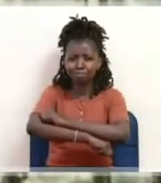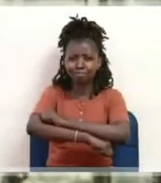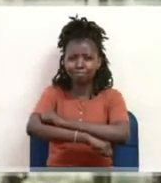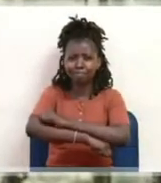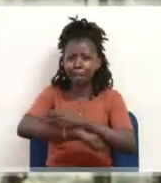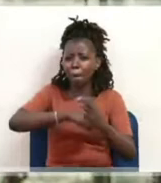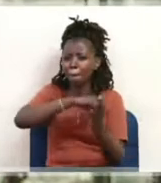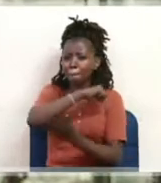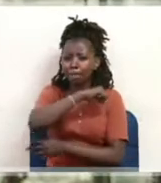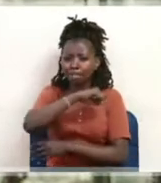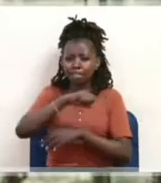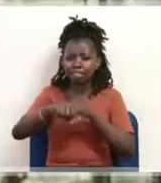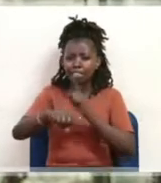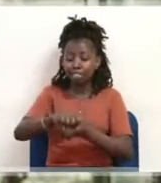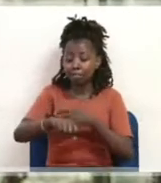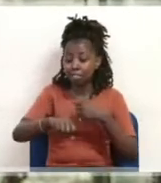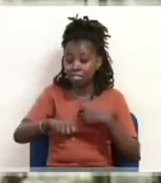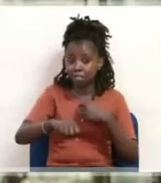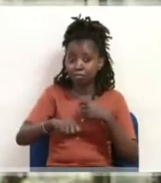expelled